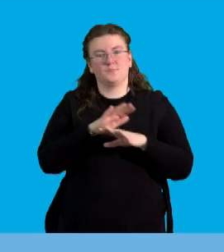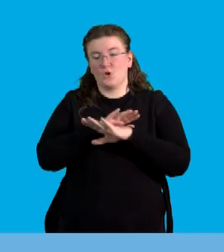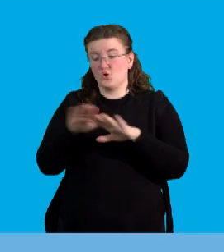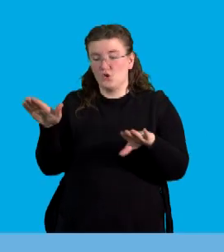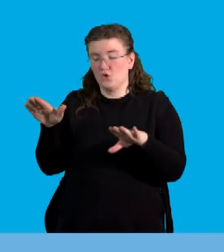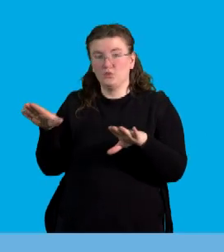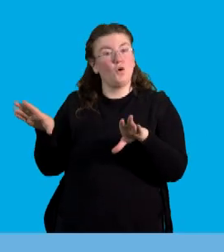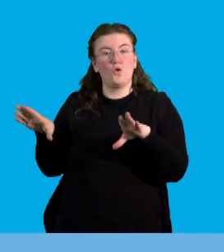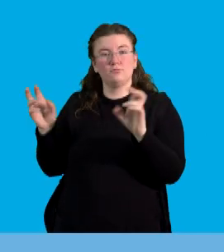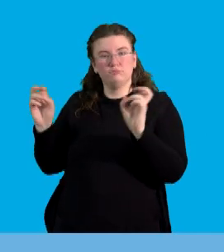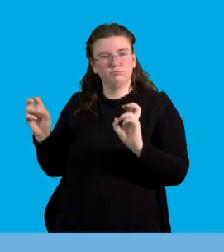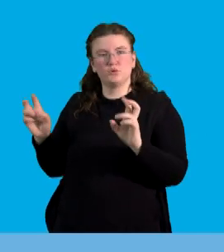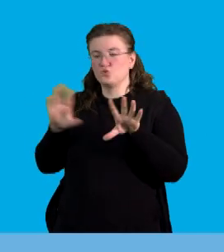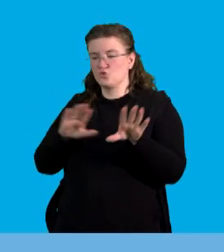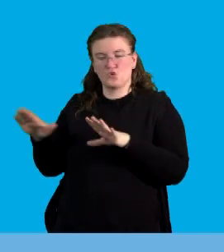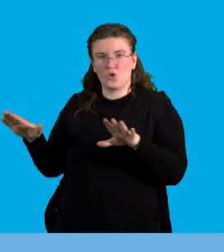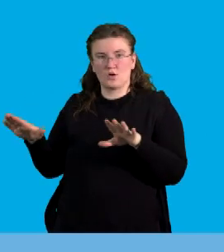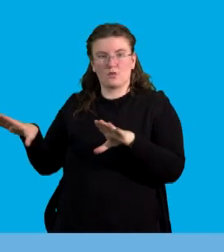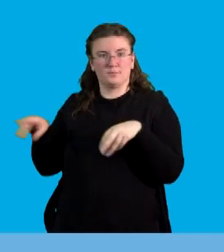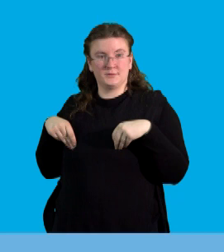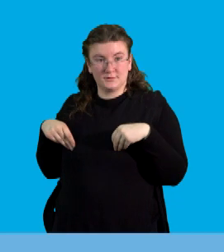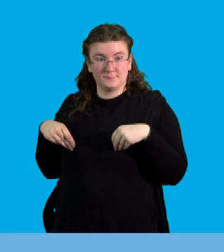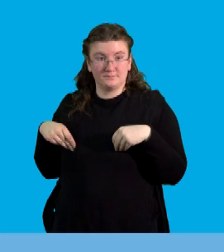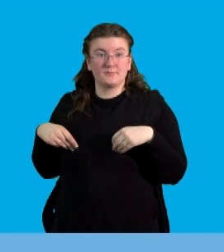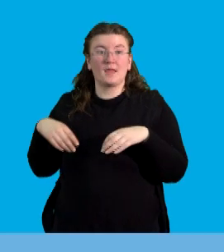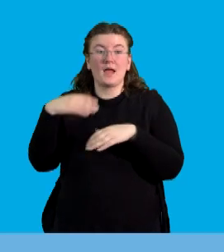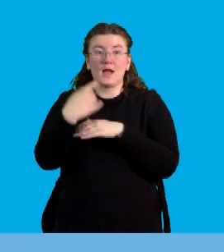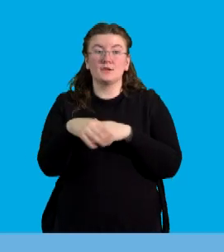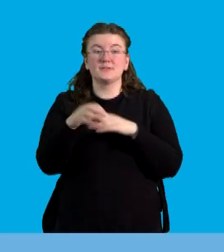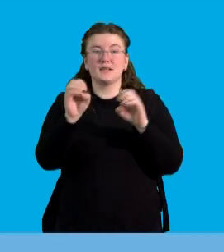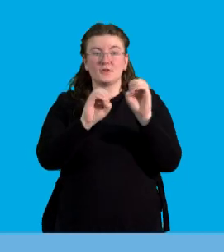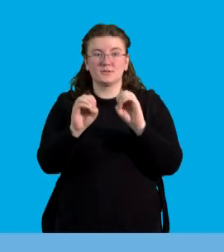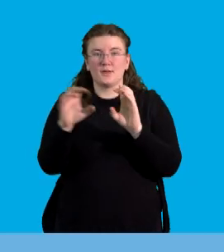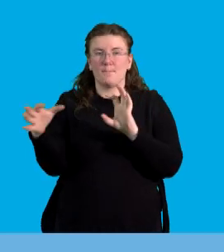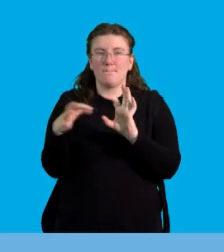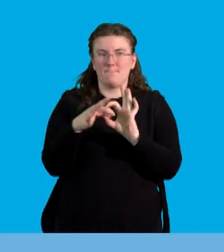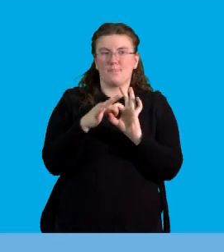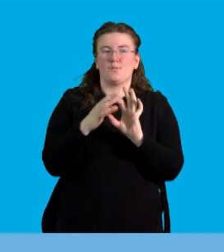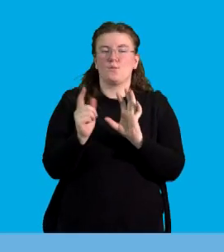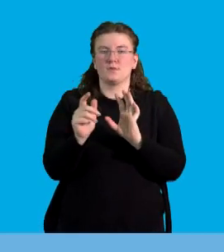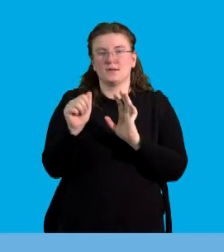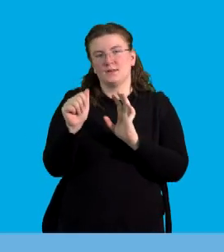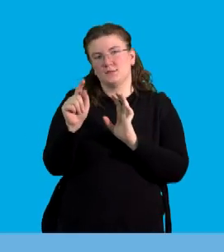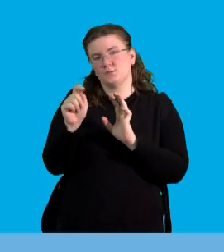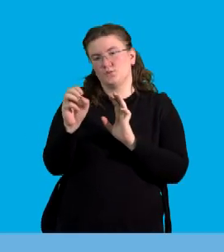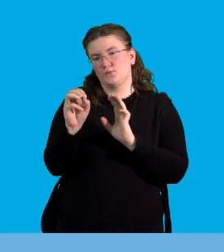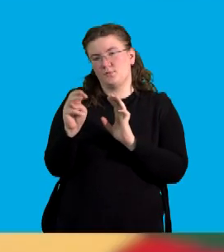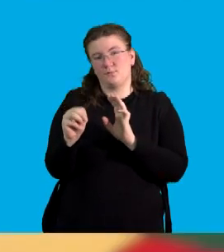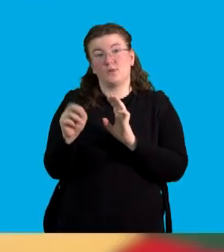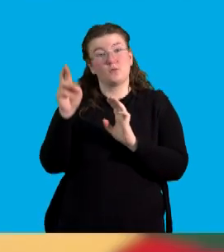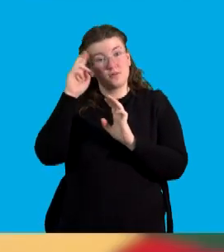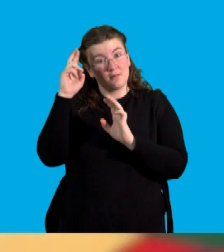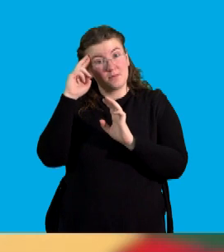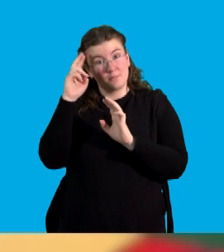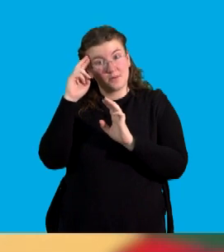or non-conductors, the outer electrons are bound tightly to the atom. Remember, in the metals, the